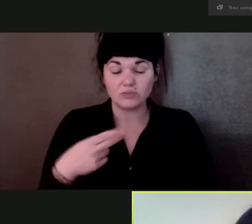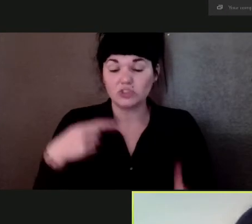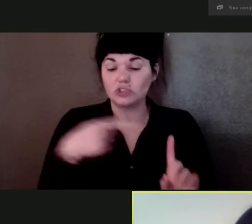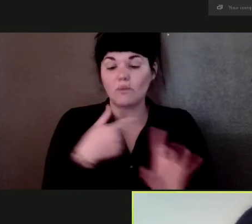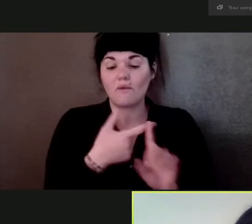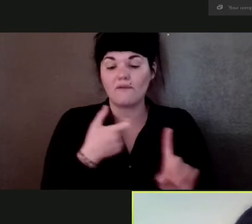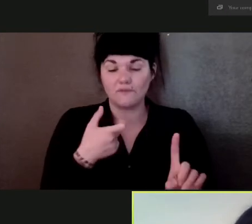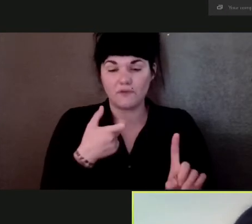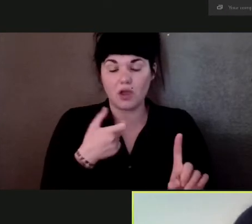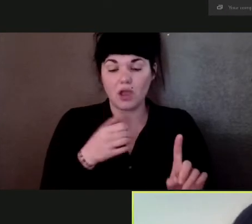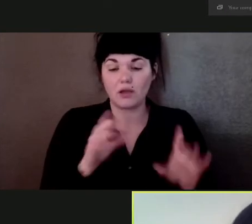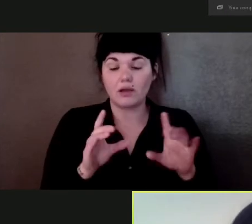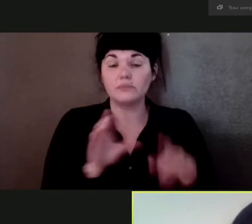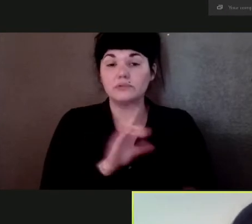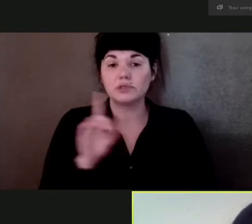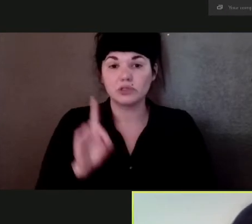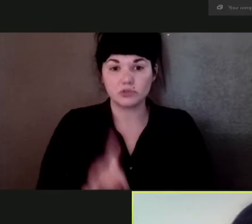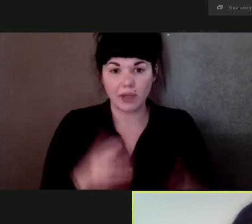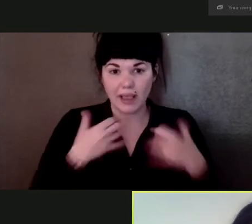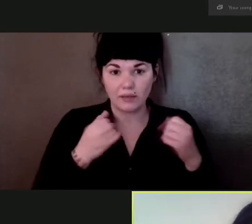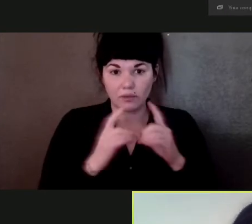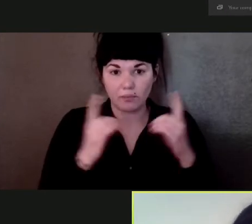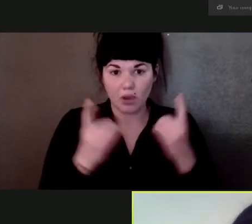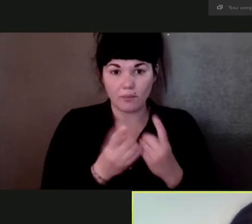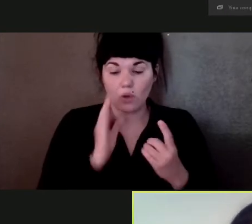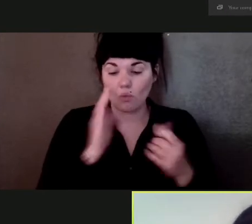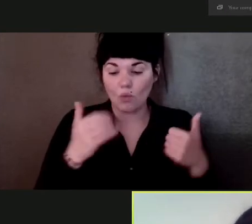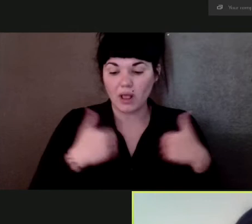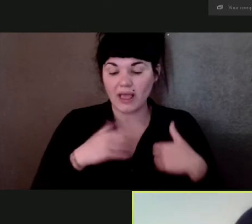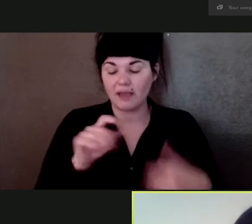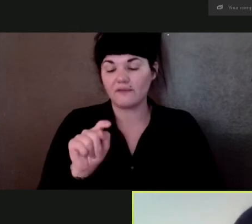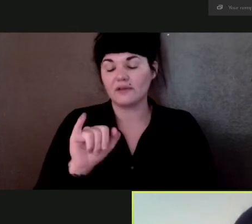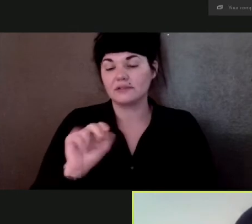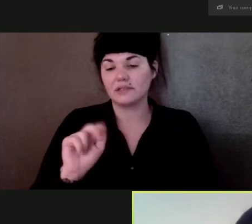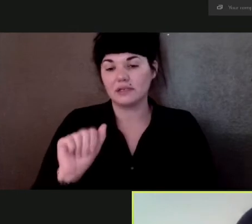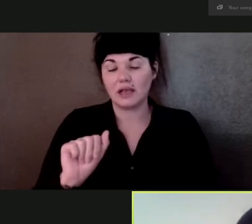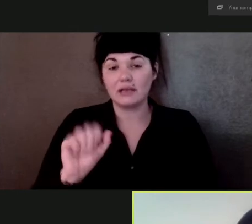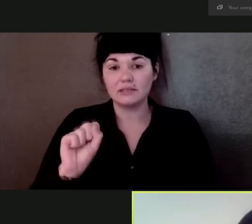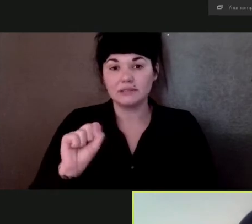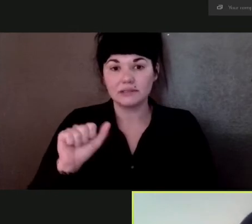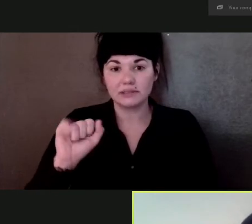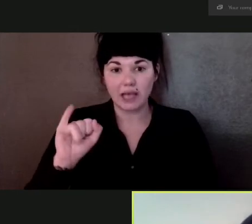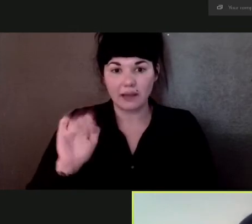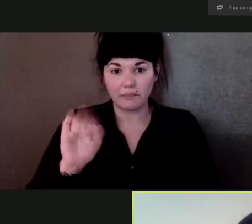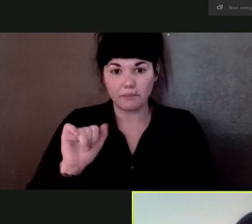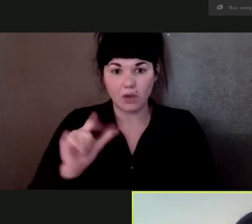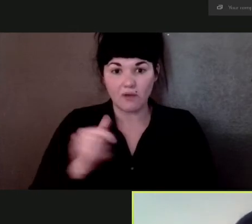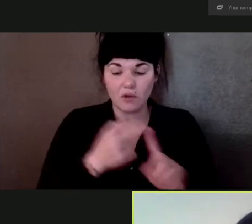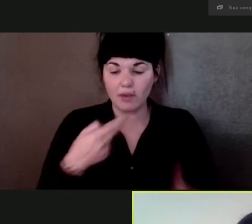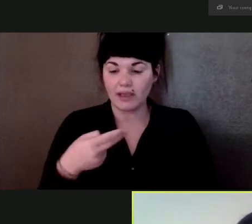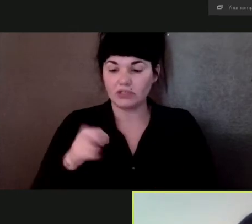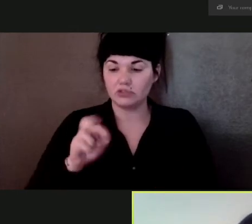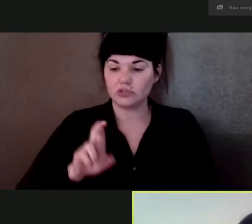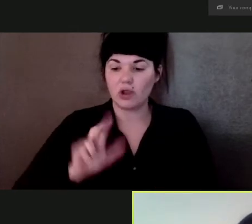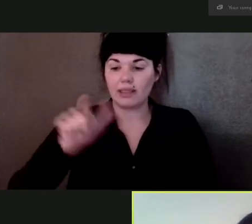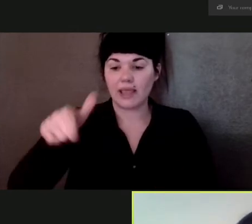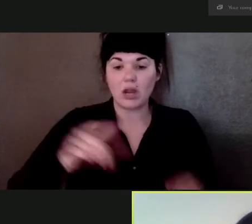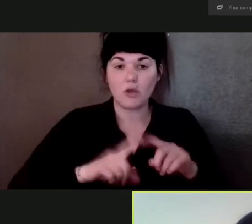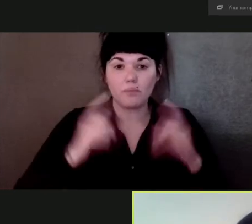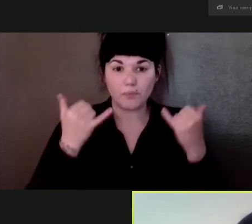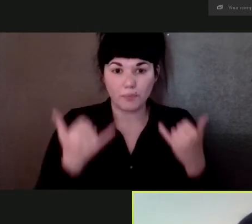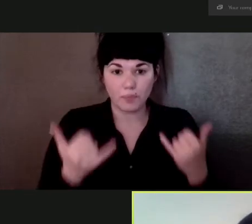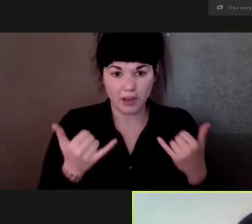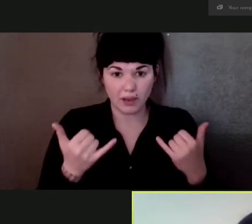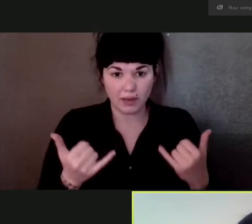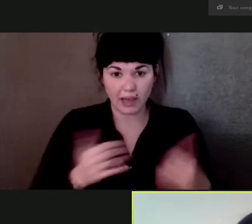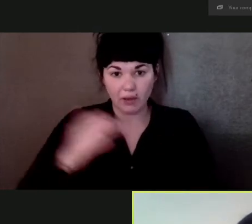Tina Seibel on human resources later on, but it's my honor to now introduce Dr. Larry